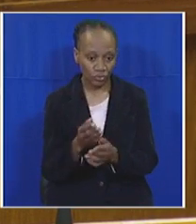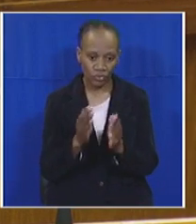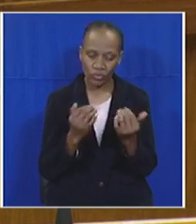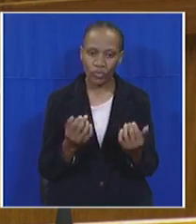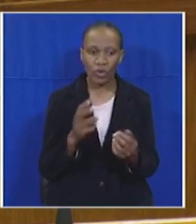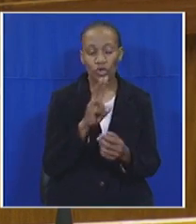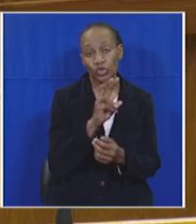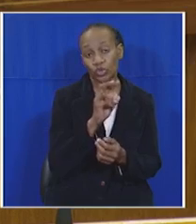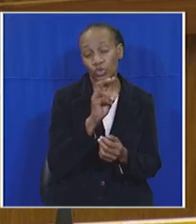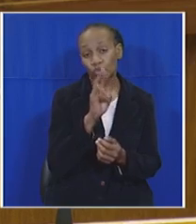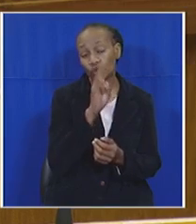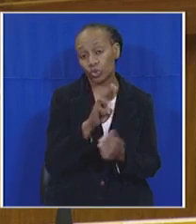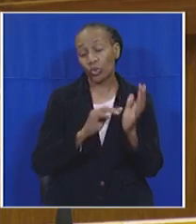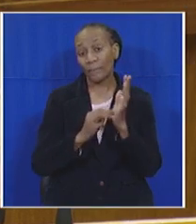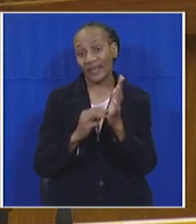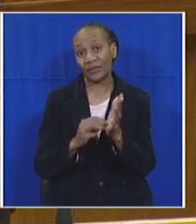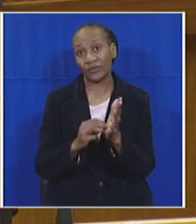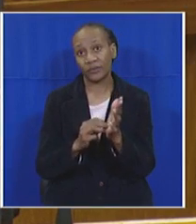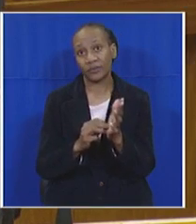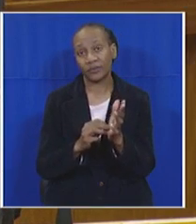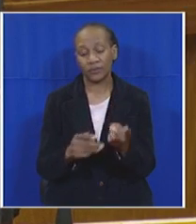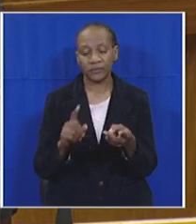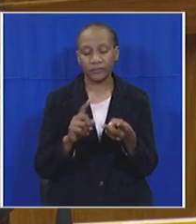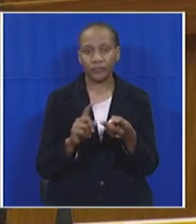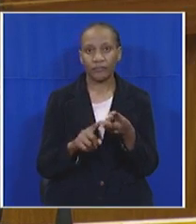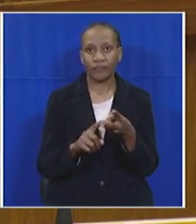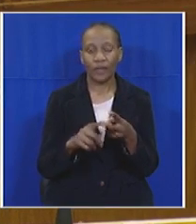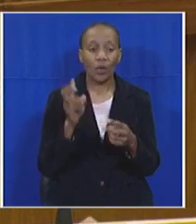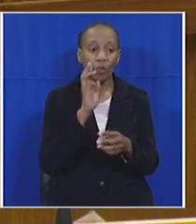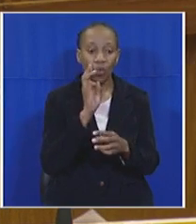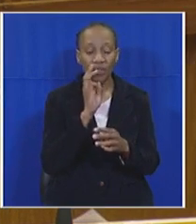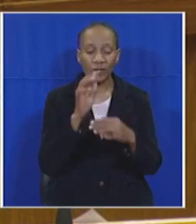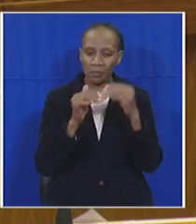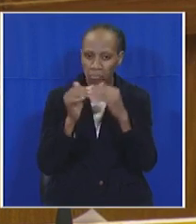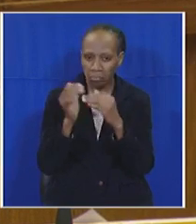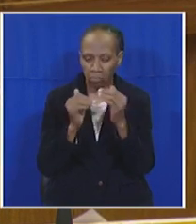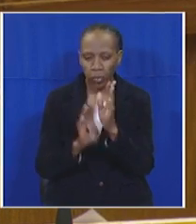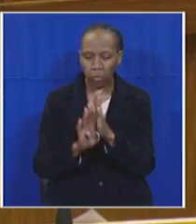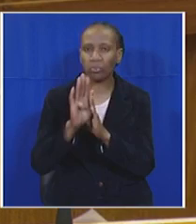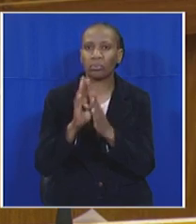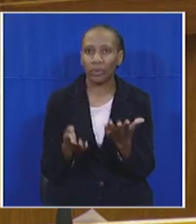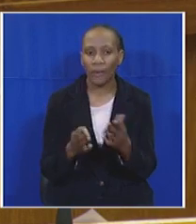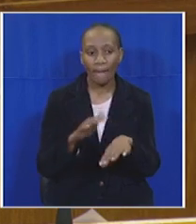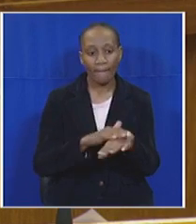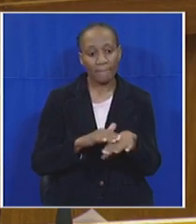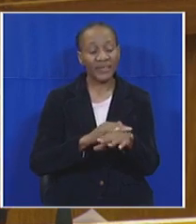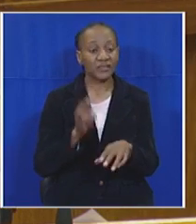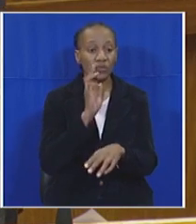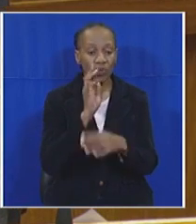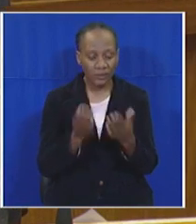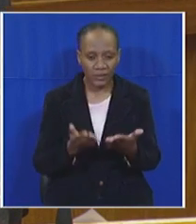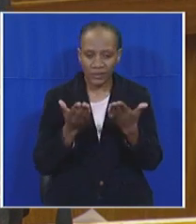2 million indigenous households, the water and infrastructures that has rose up, basic water and